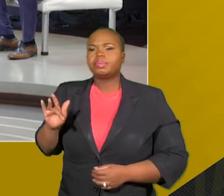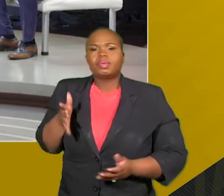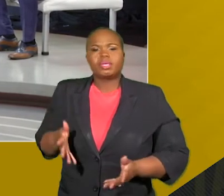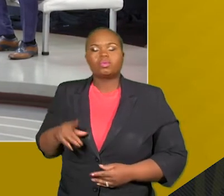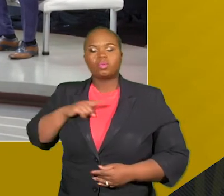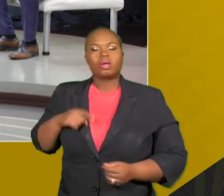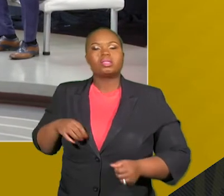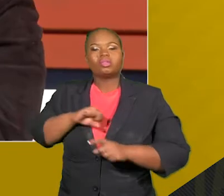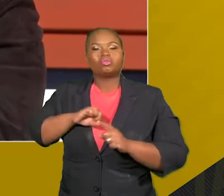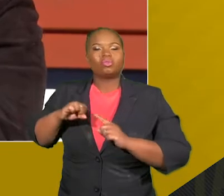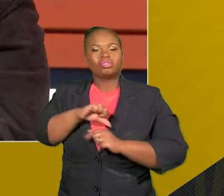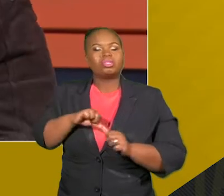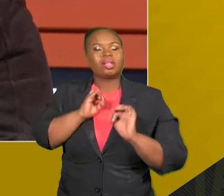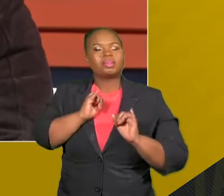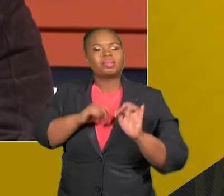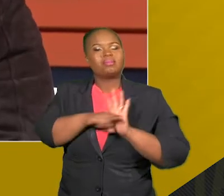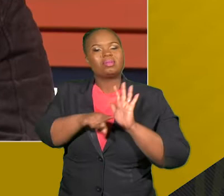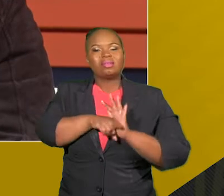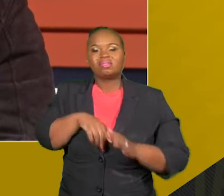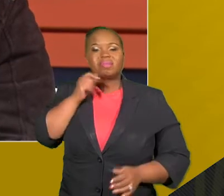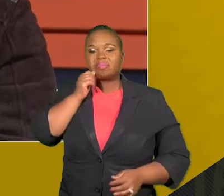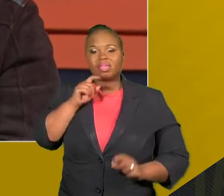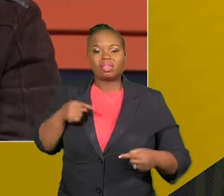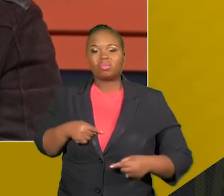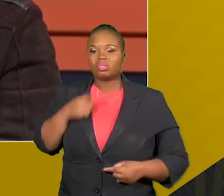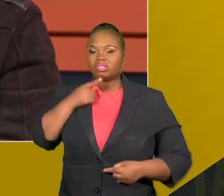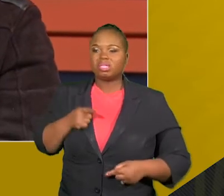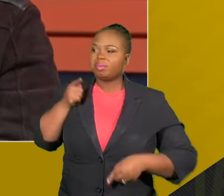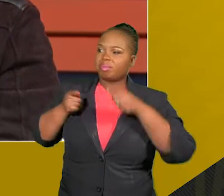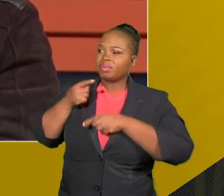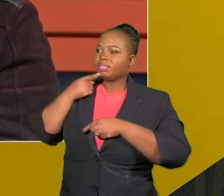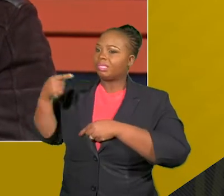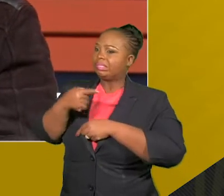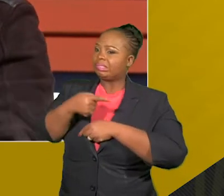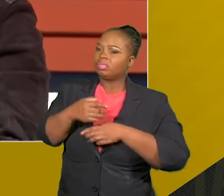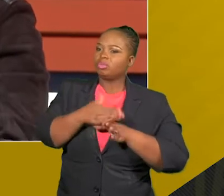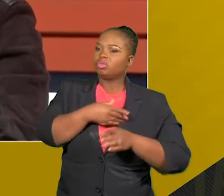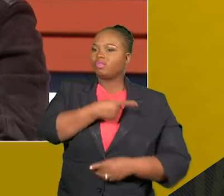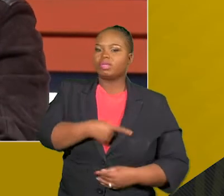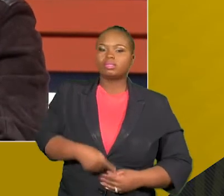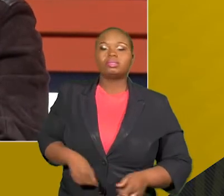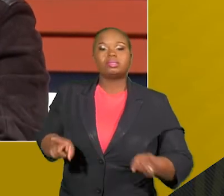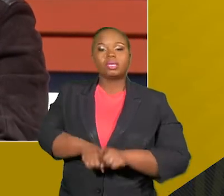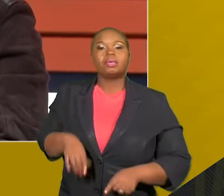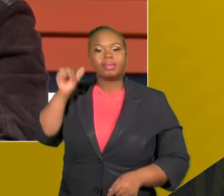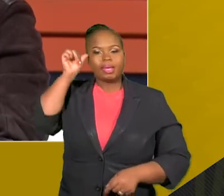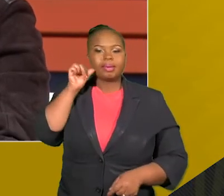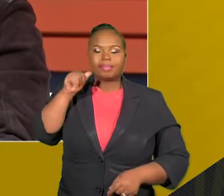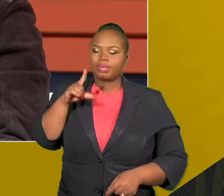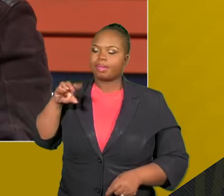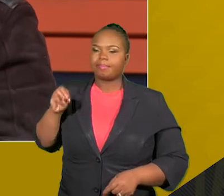ills esinawo, indlela esinayo. Ayikho indoda ezomaphambi kaNkulunkulu shift blame it is this woman. Go back to Adam uzowuza ukuthi uNkulunkulu